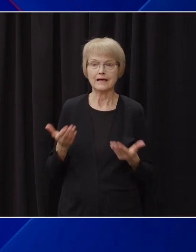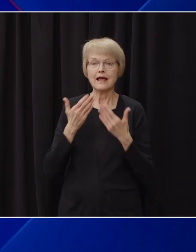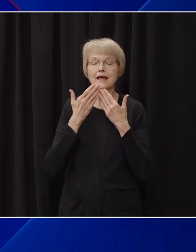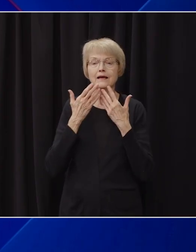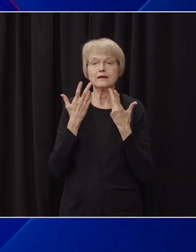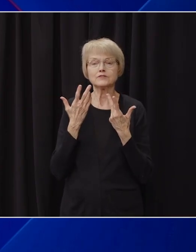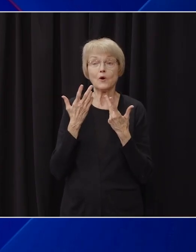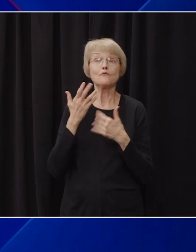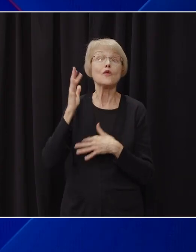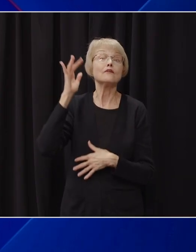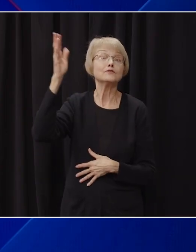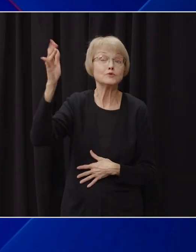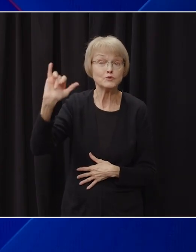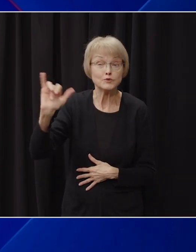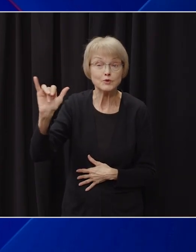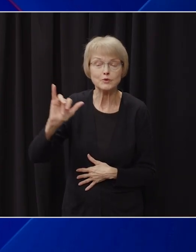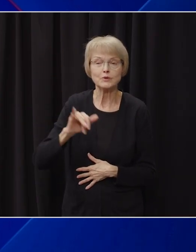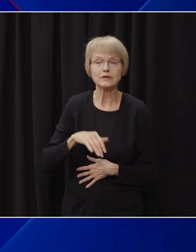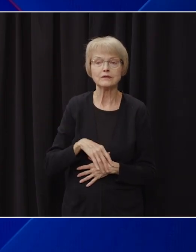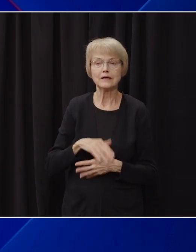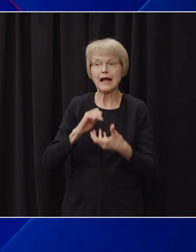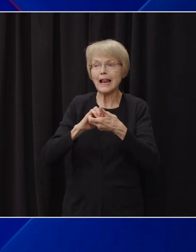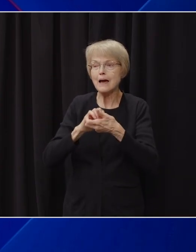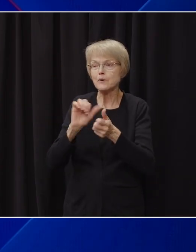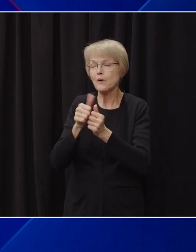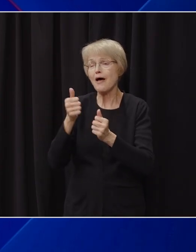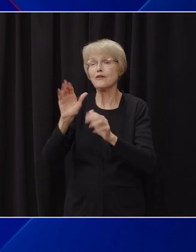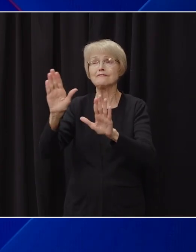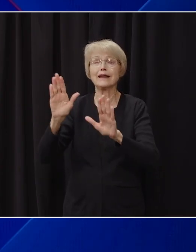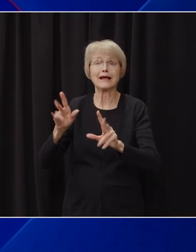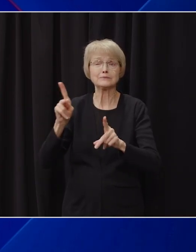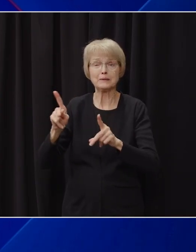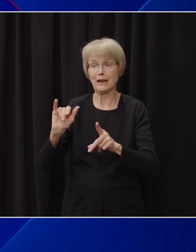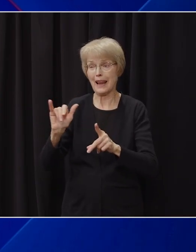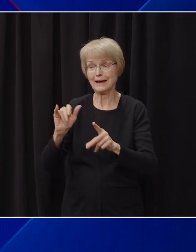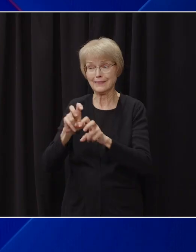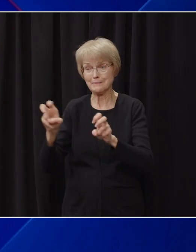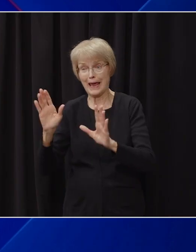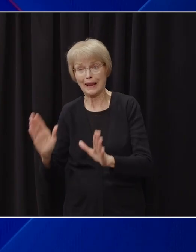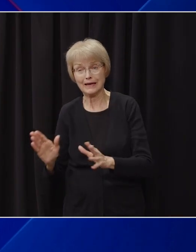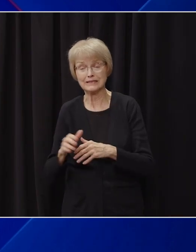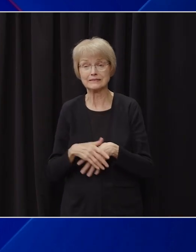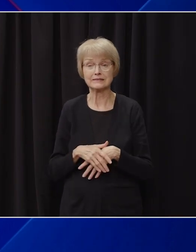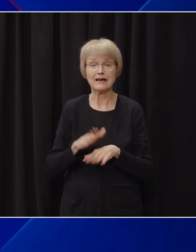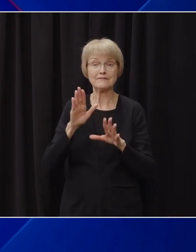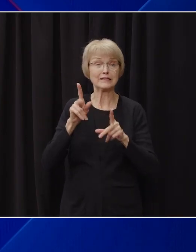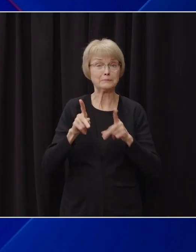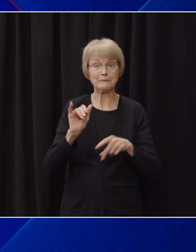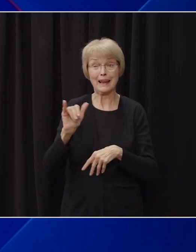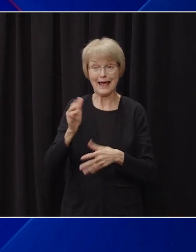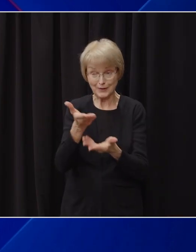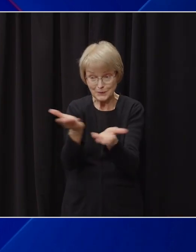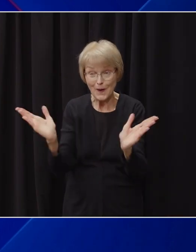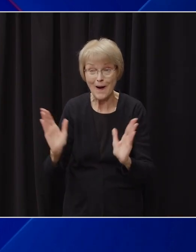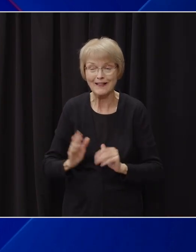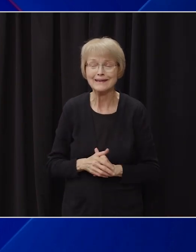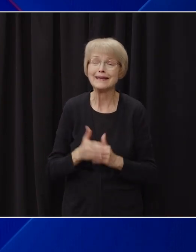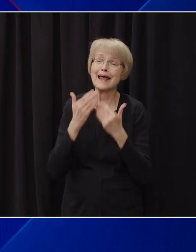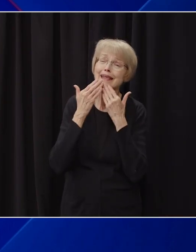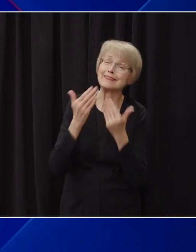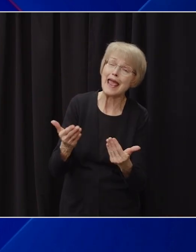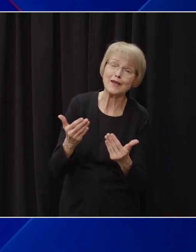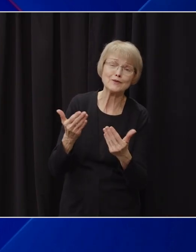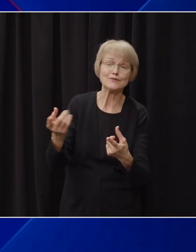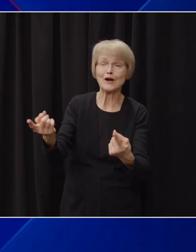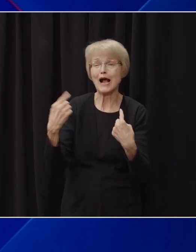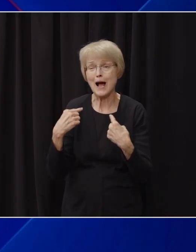thinking into the future, being able to collaborate with other fantastic people like our panel, fantastic people like you all. Thank you so much